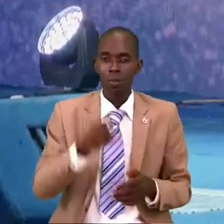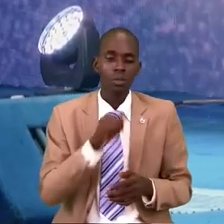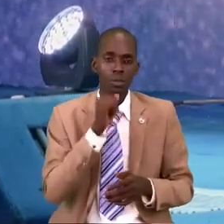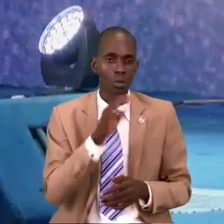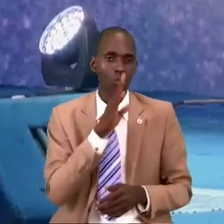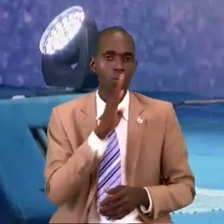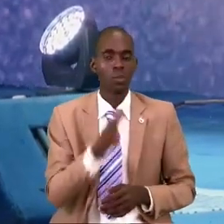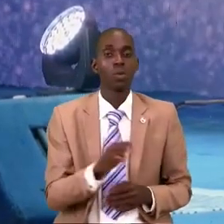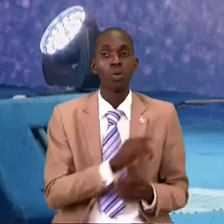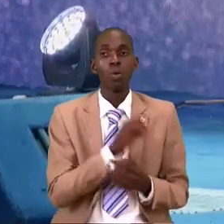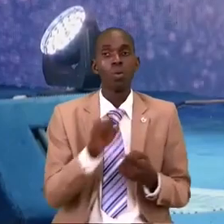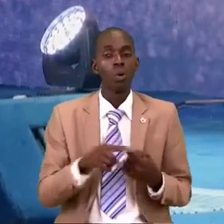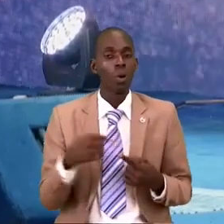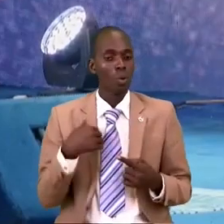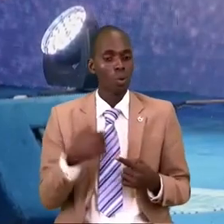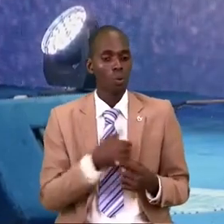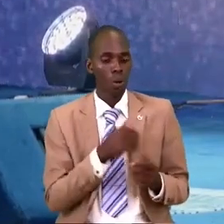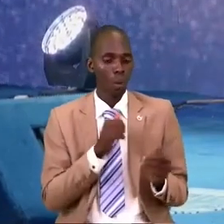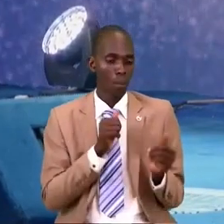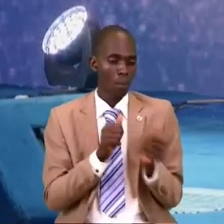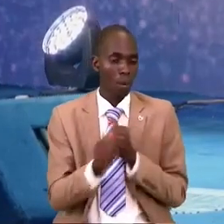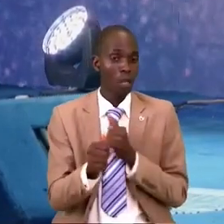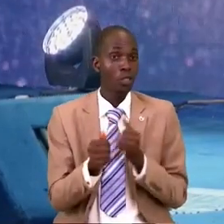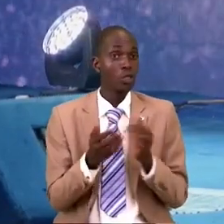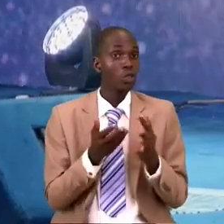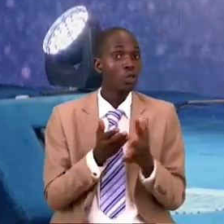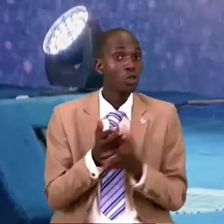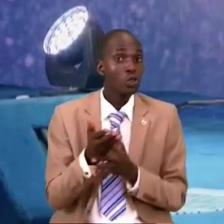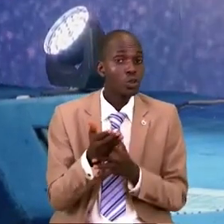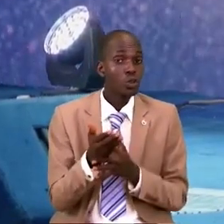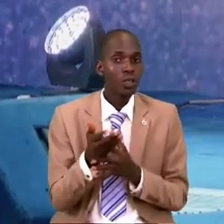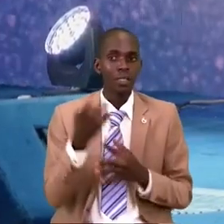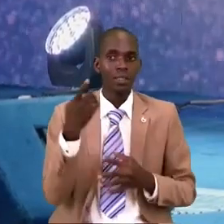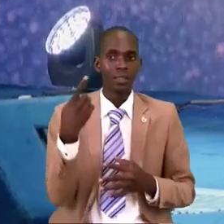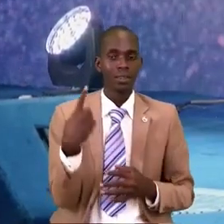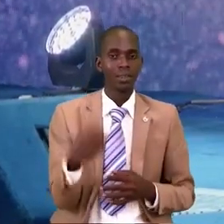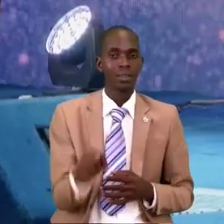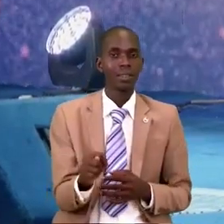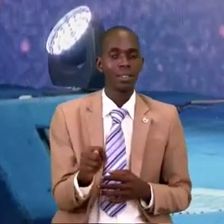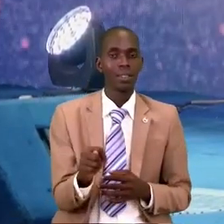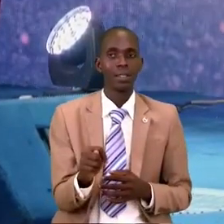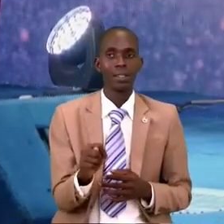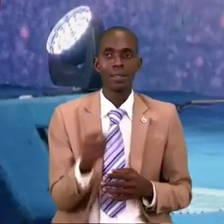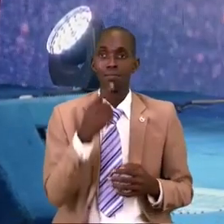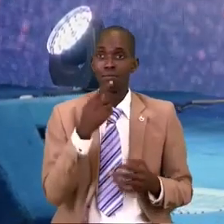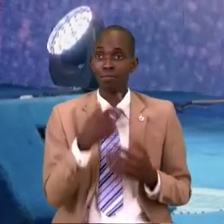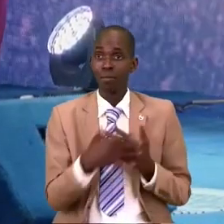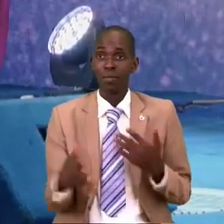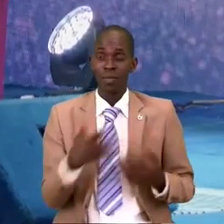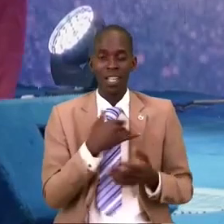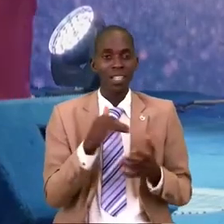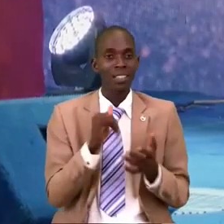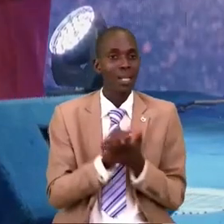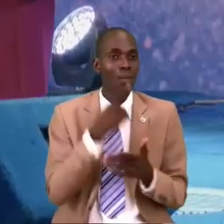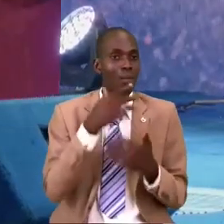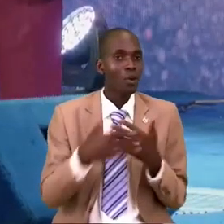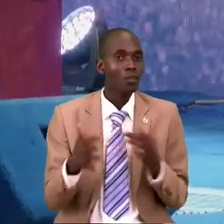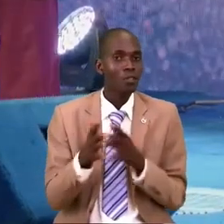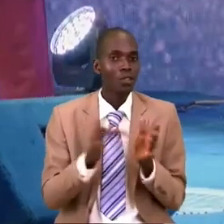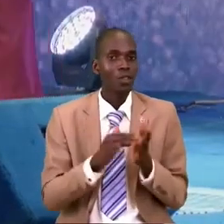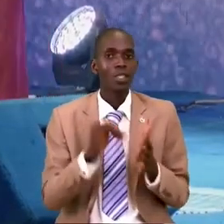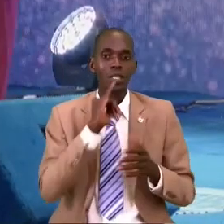applied in our hearts, applied by faith, on a situation, then